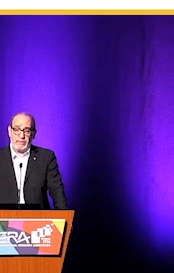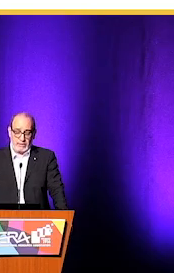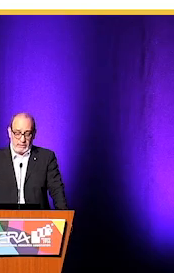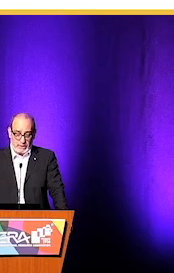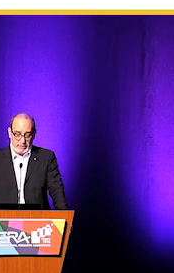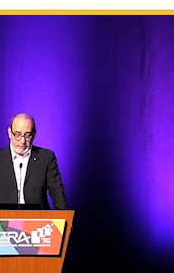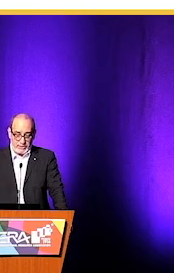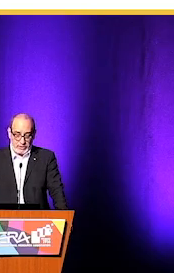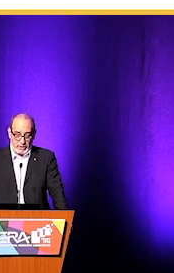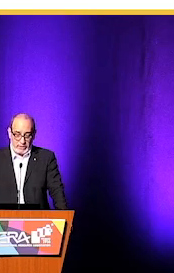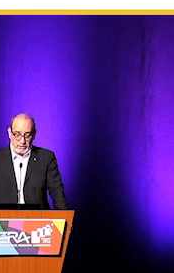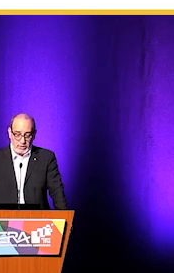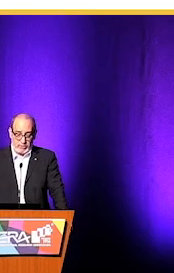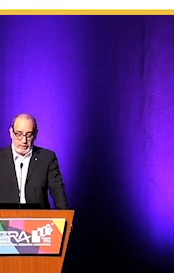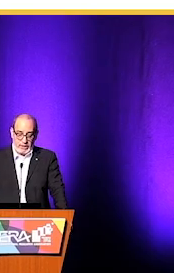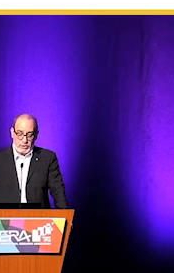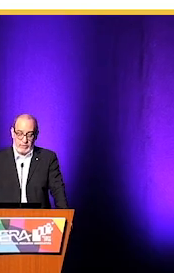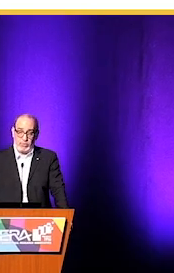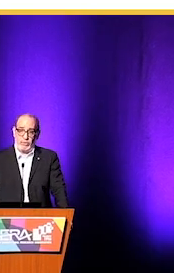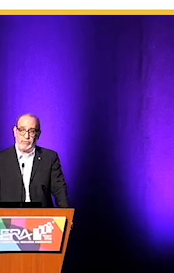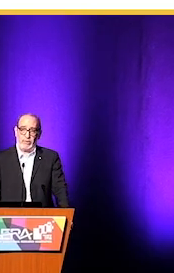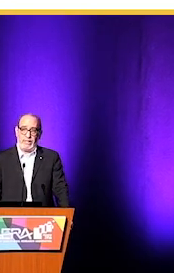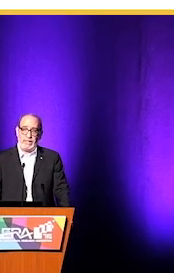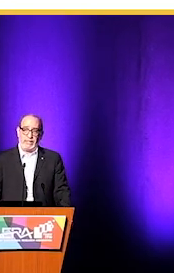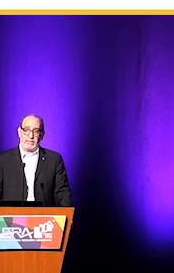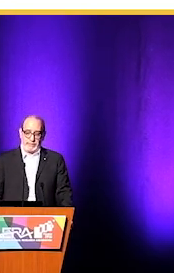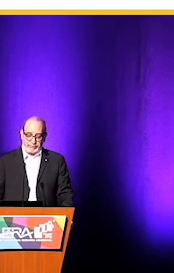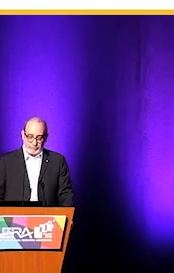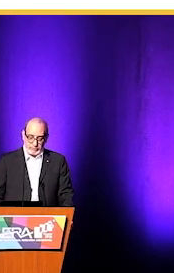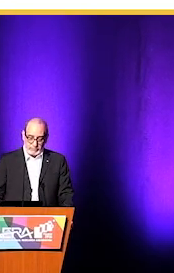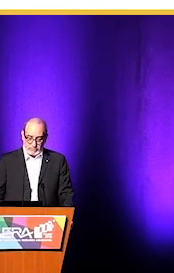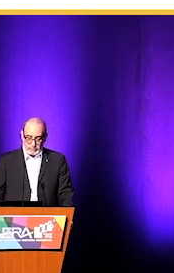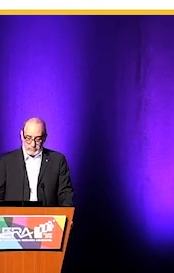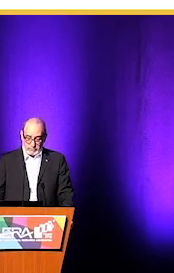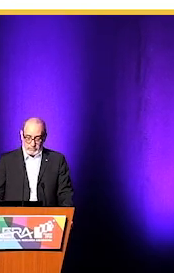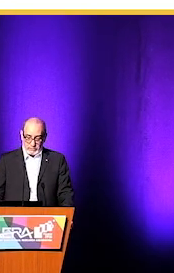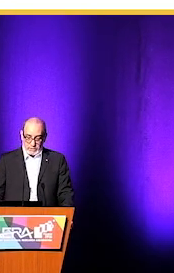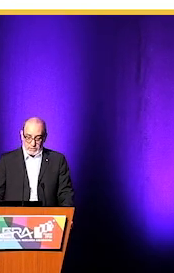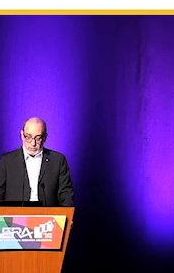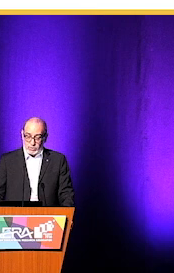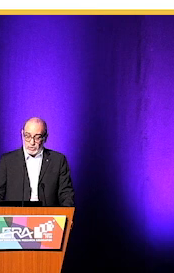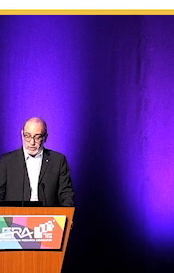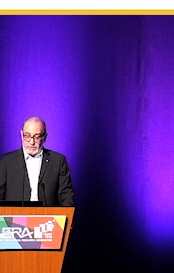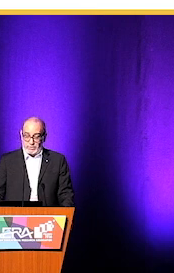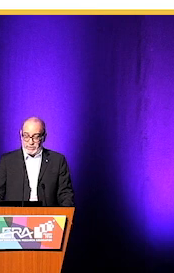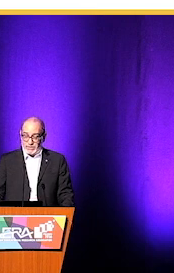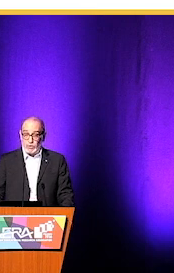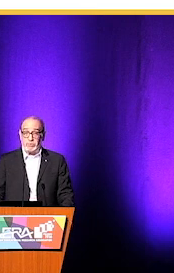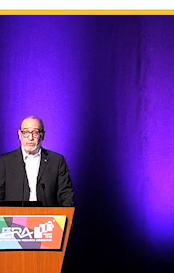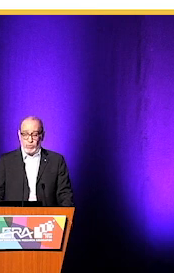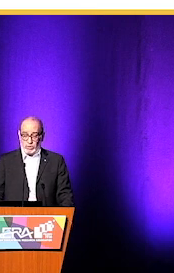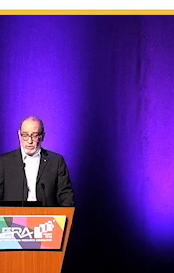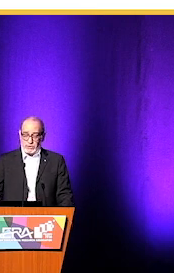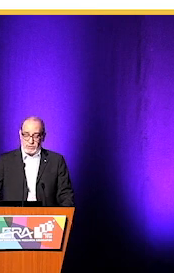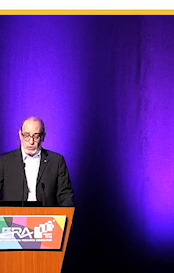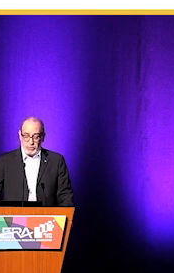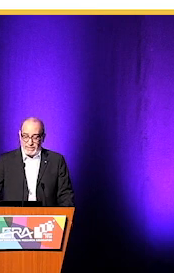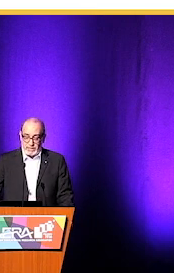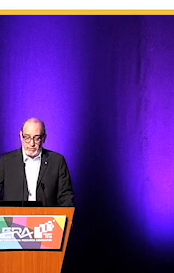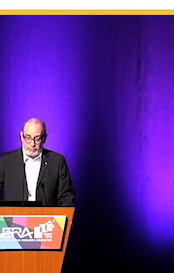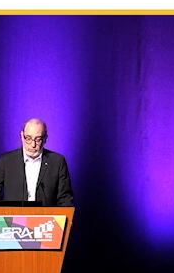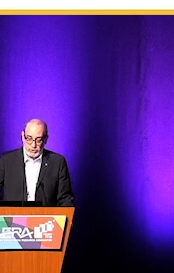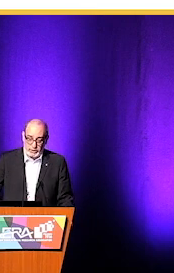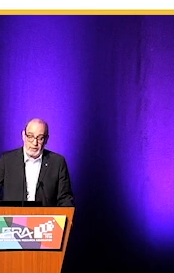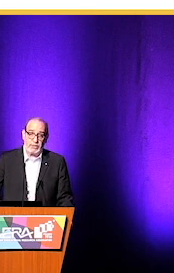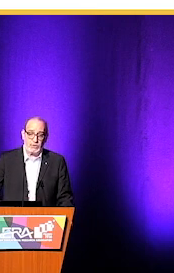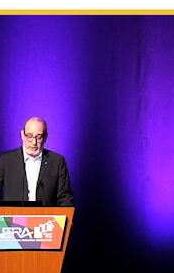AERA and vice chair of the National Board for IES. Dr. Gutierrez has received numerous awards, too many